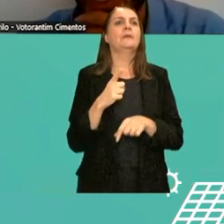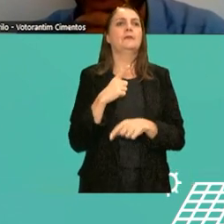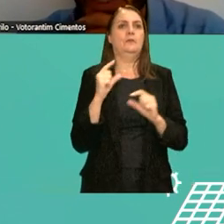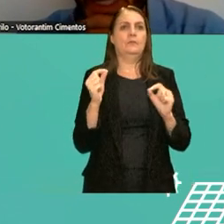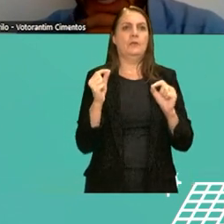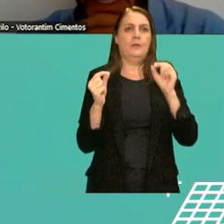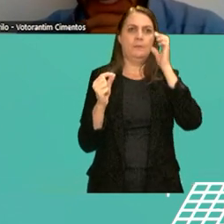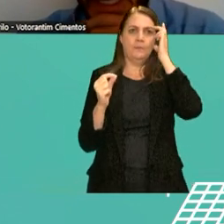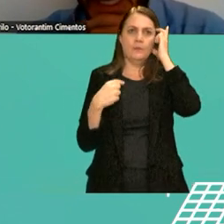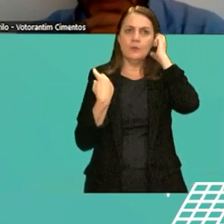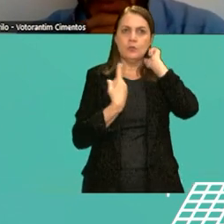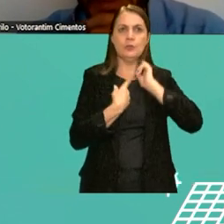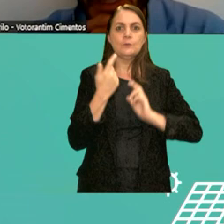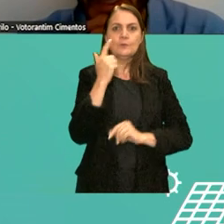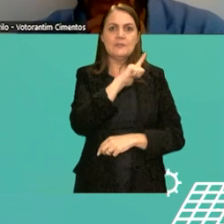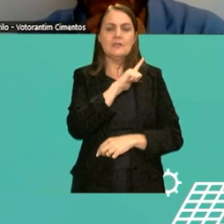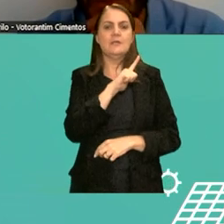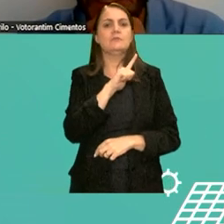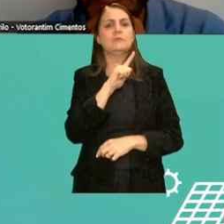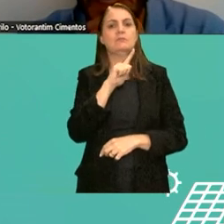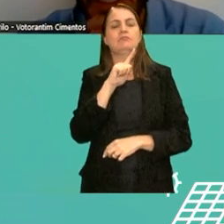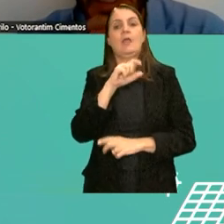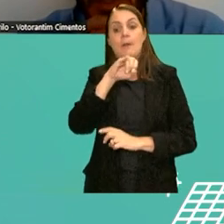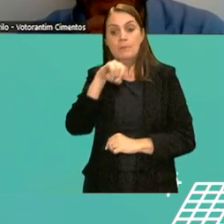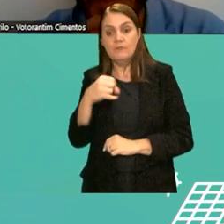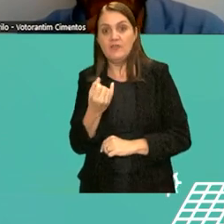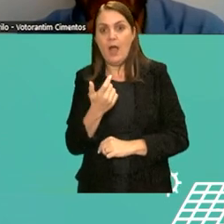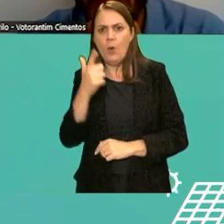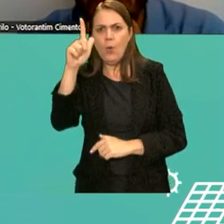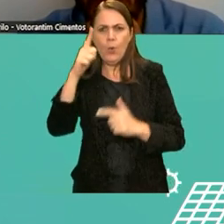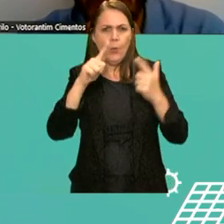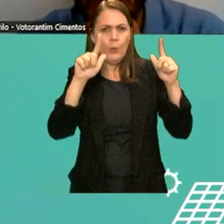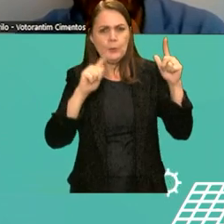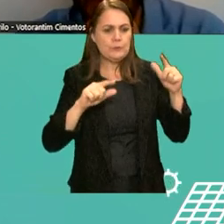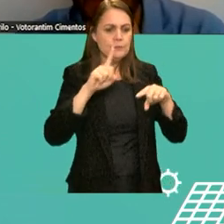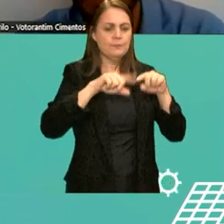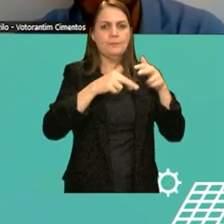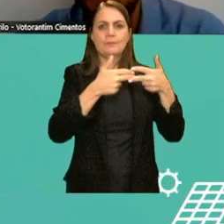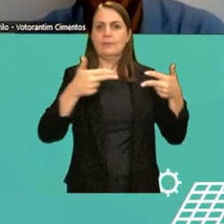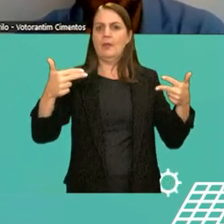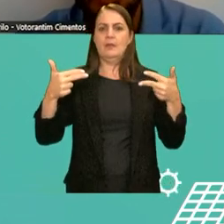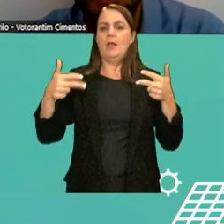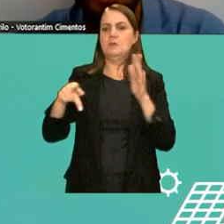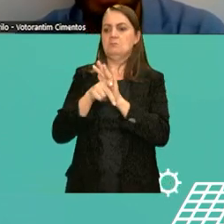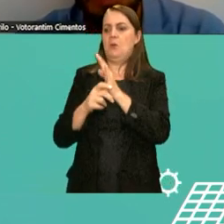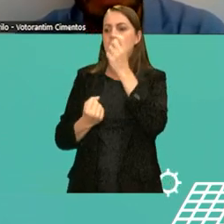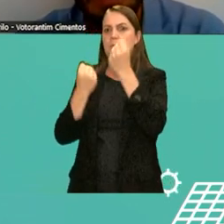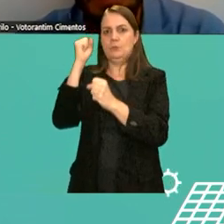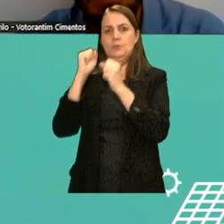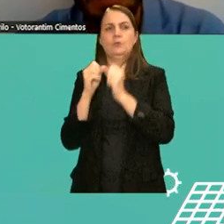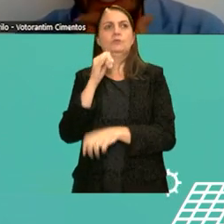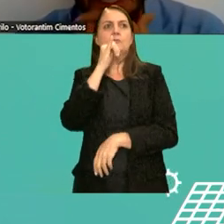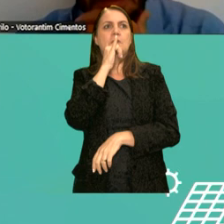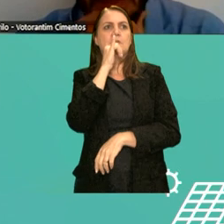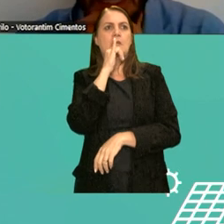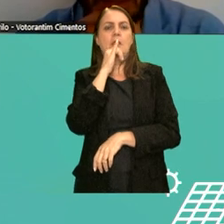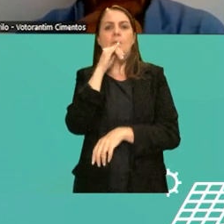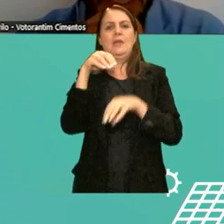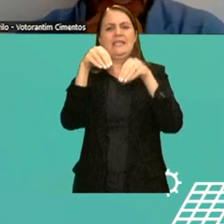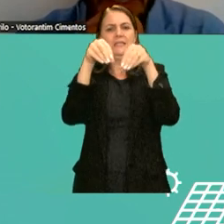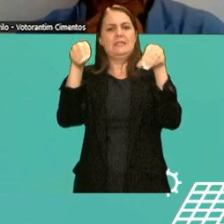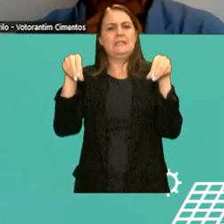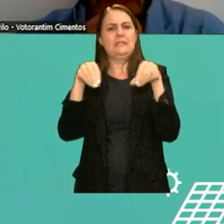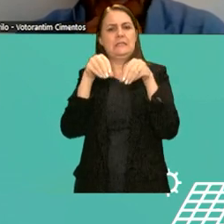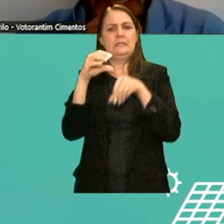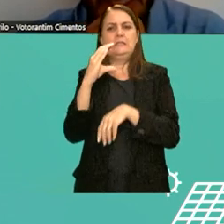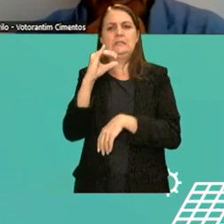byproduct from this calcination, and we also use the ashes